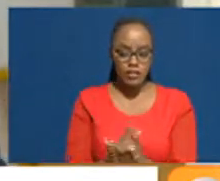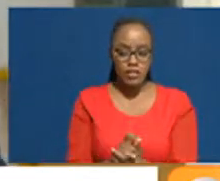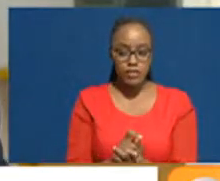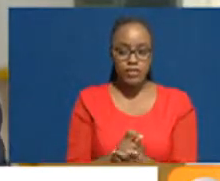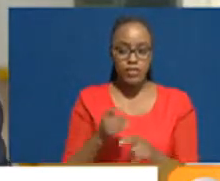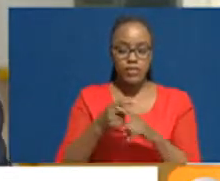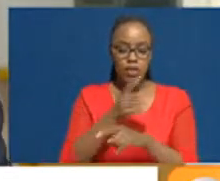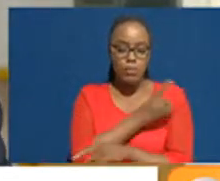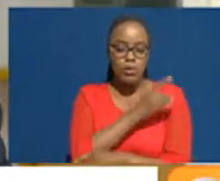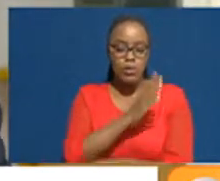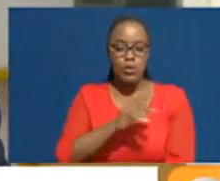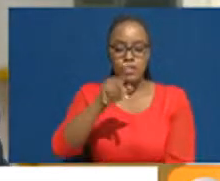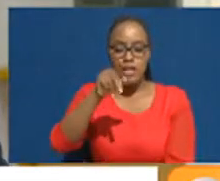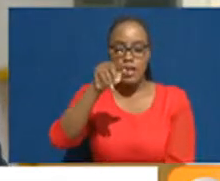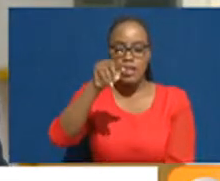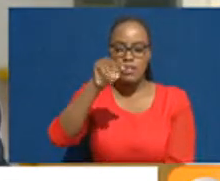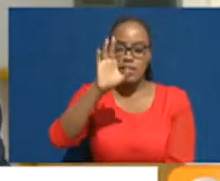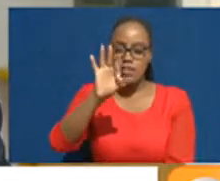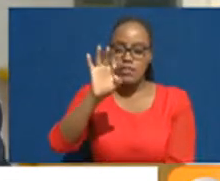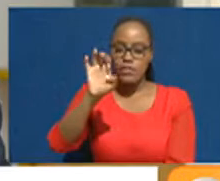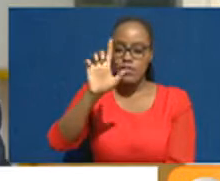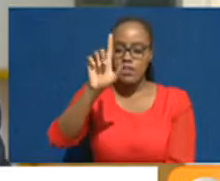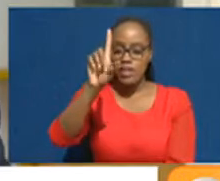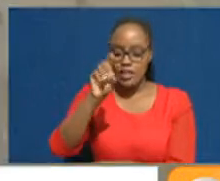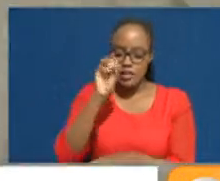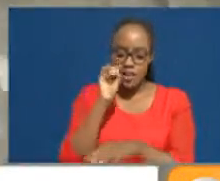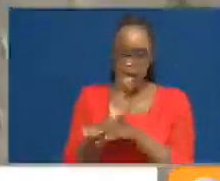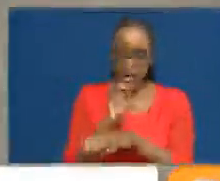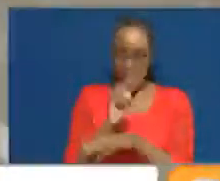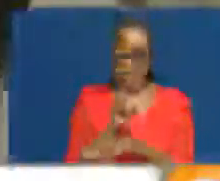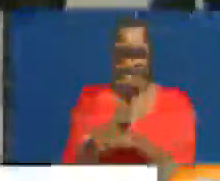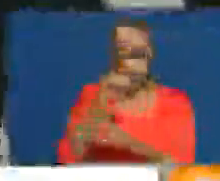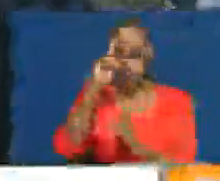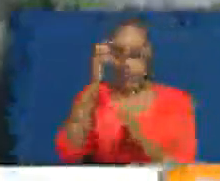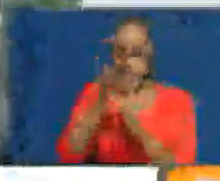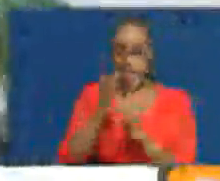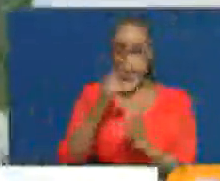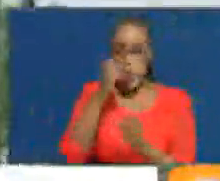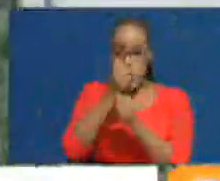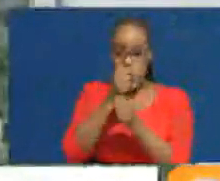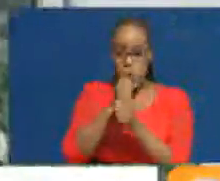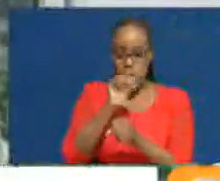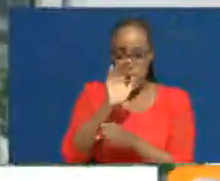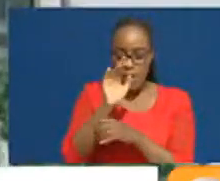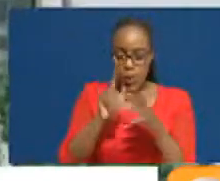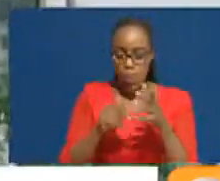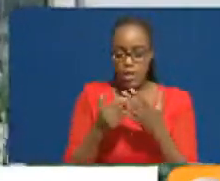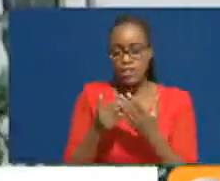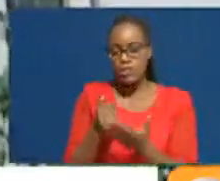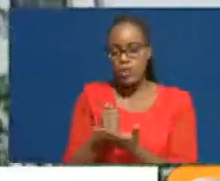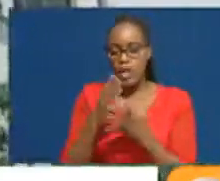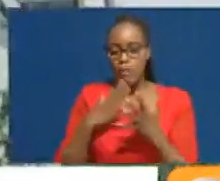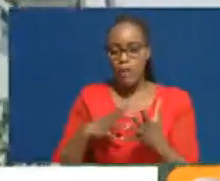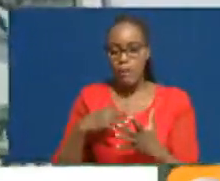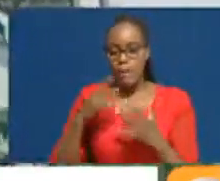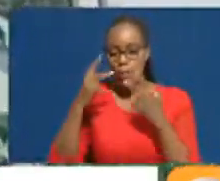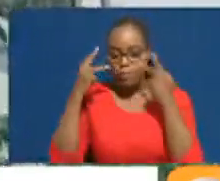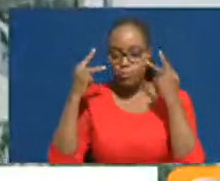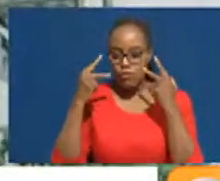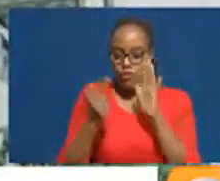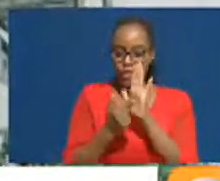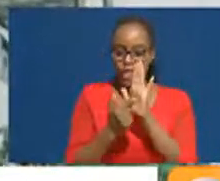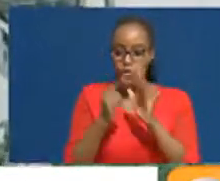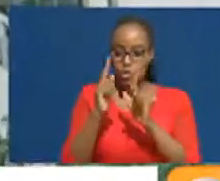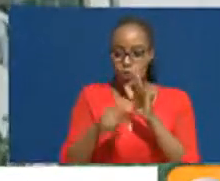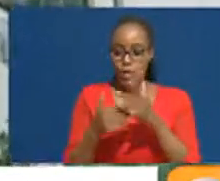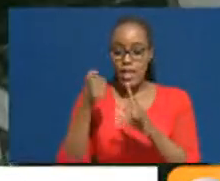According to Dr. Felix Opondo, a counseling psychologist who has worked with several victims of terror, studies have shown